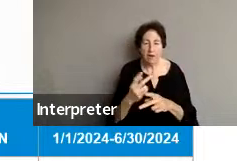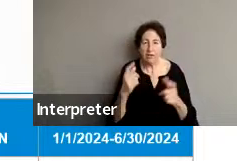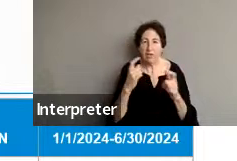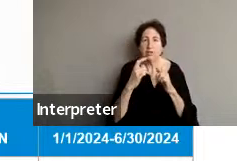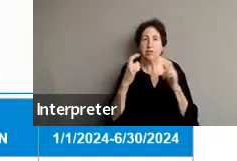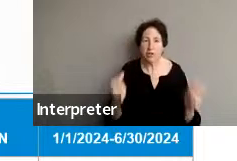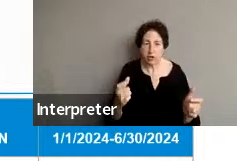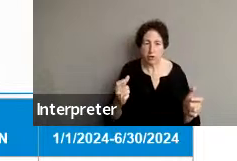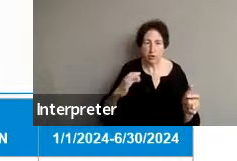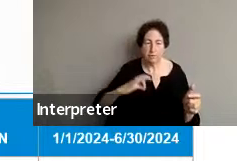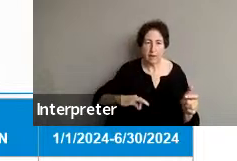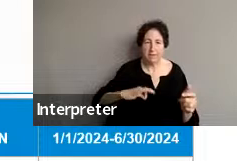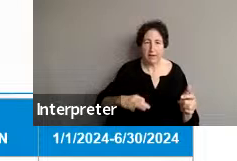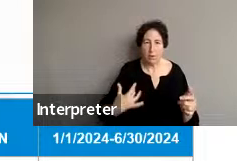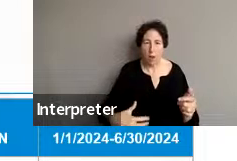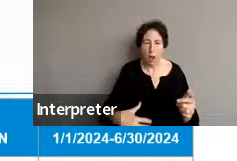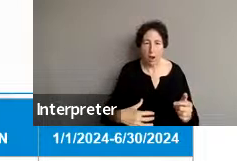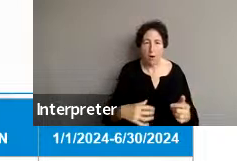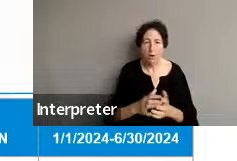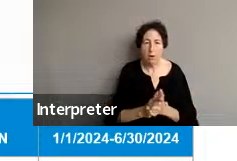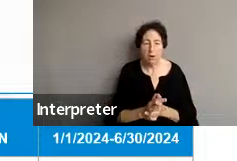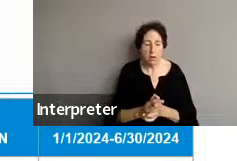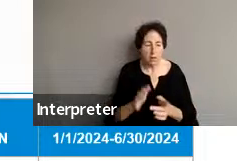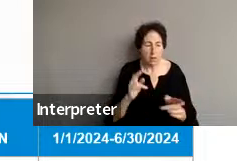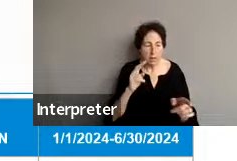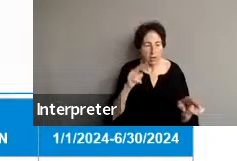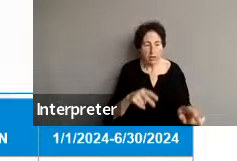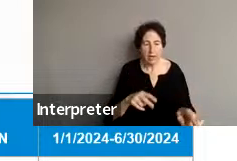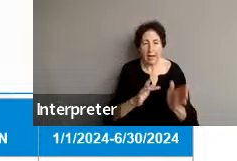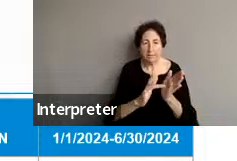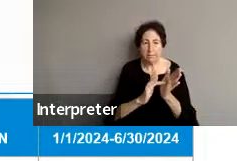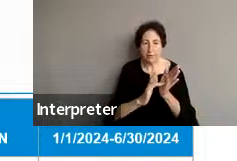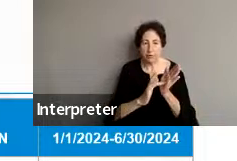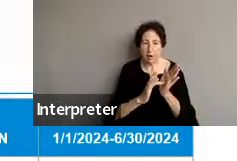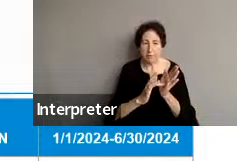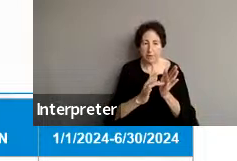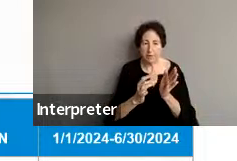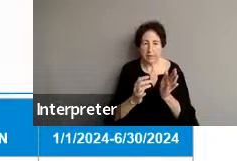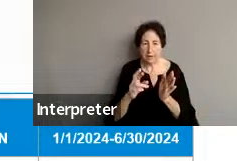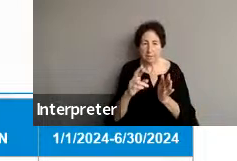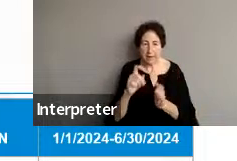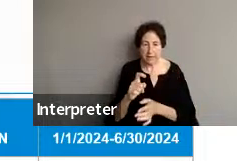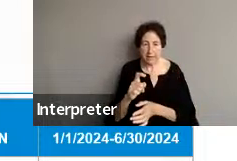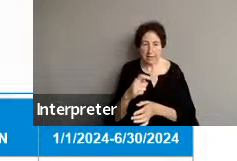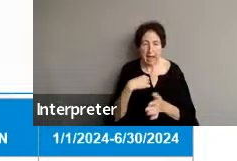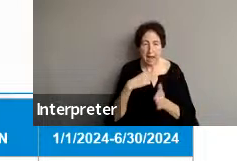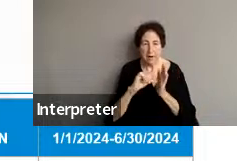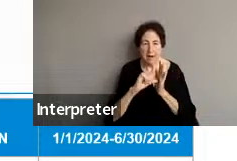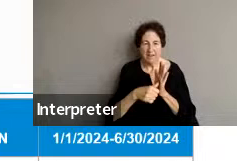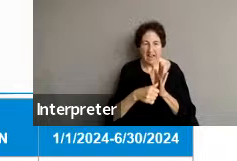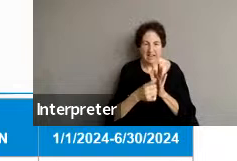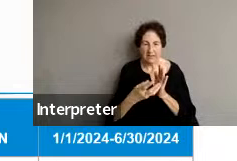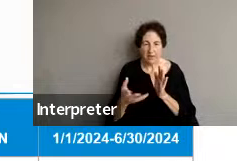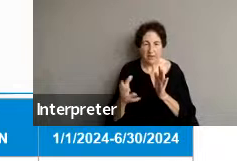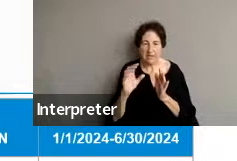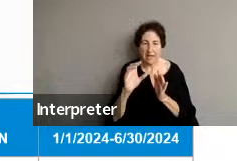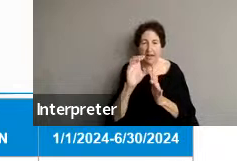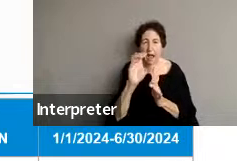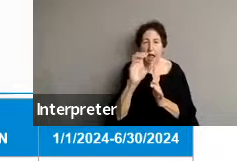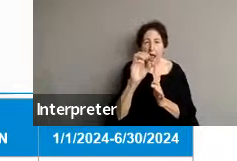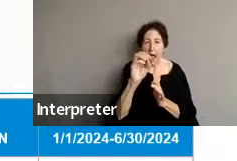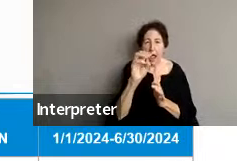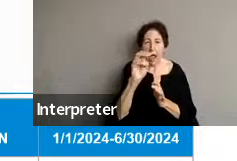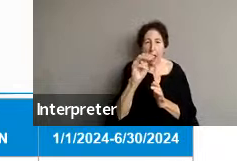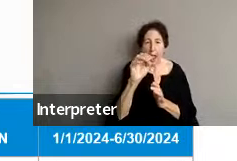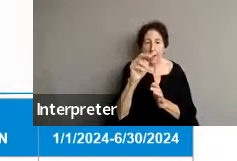benefit. And looking at prescription drugs, I would highlight a couple of things like the Omnipod and